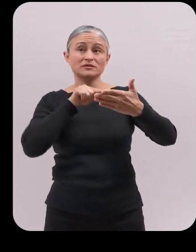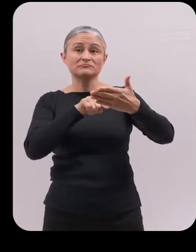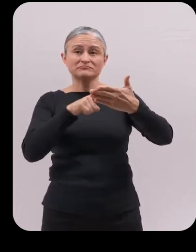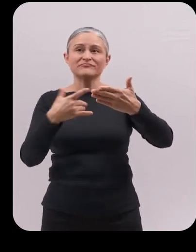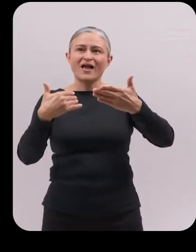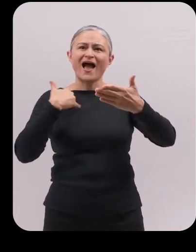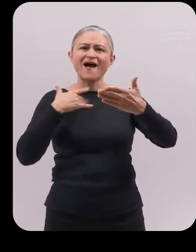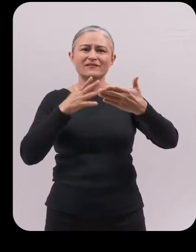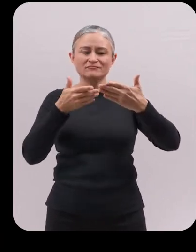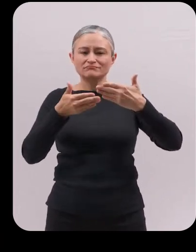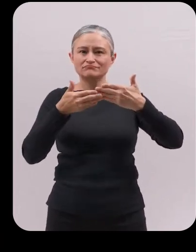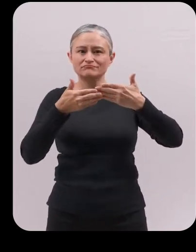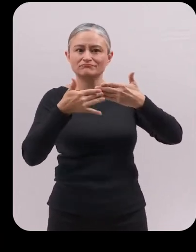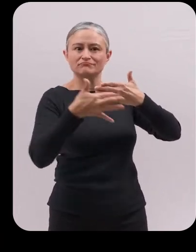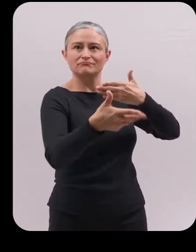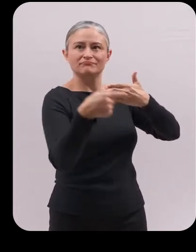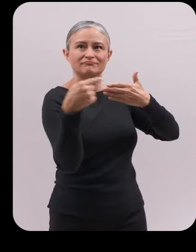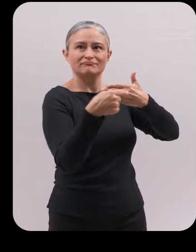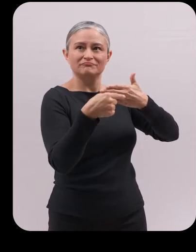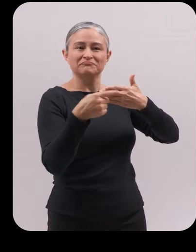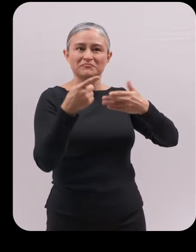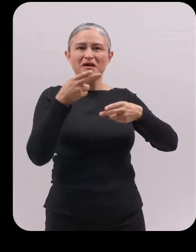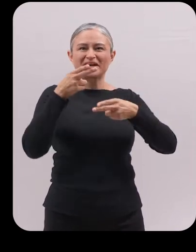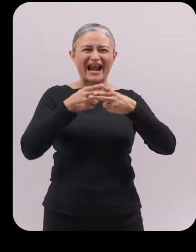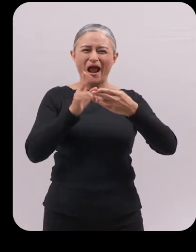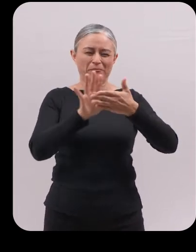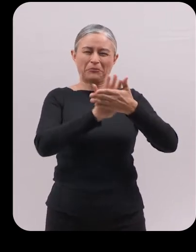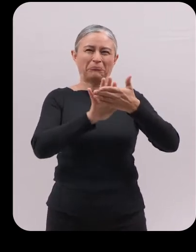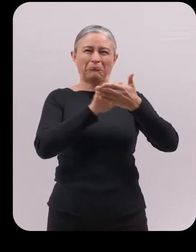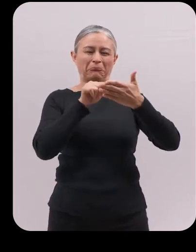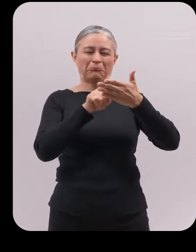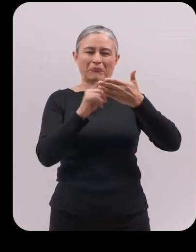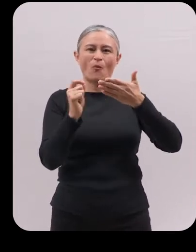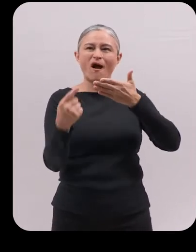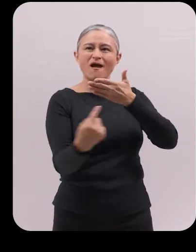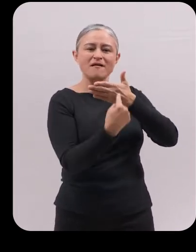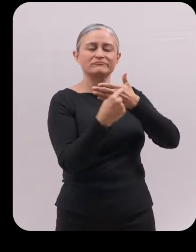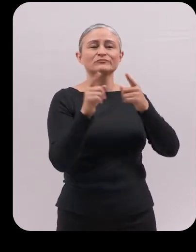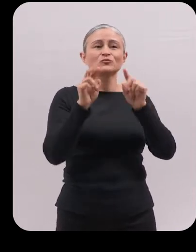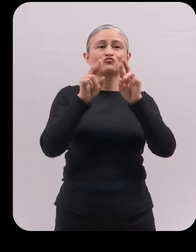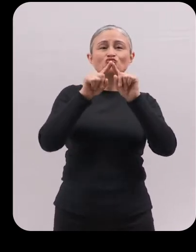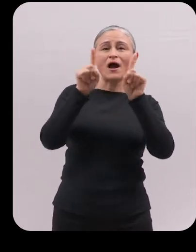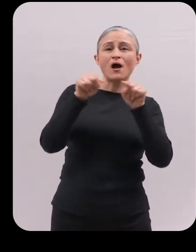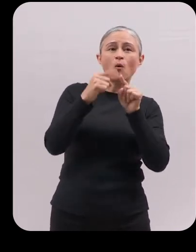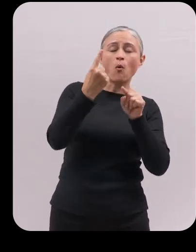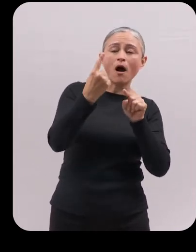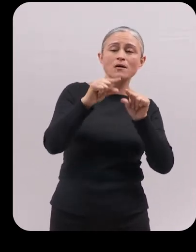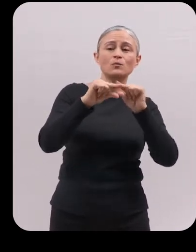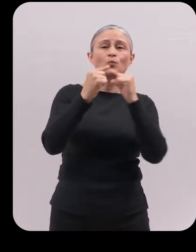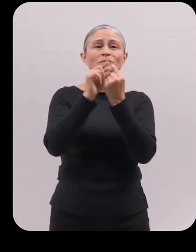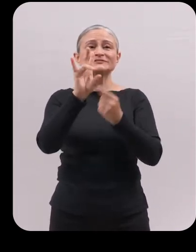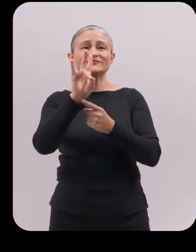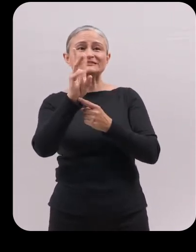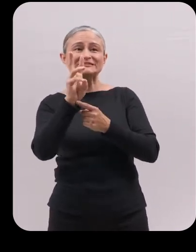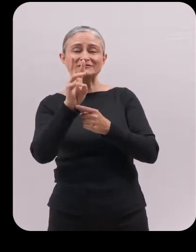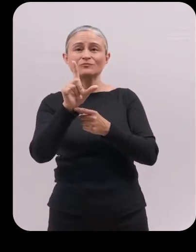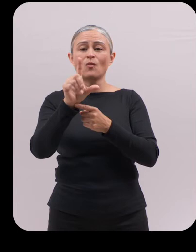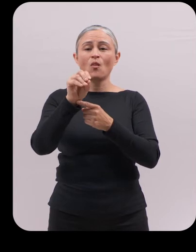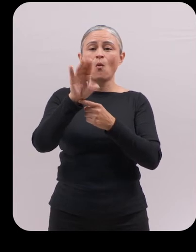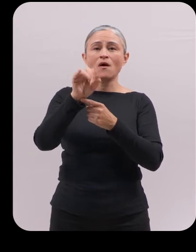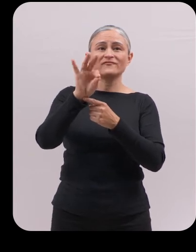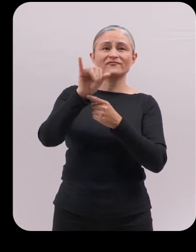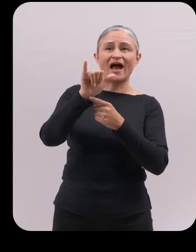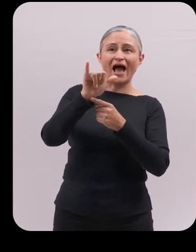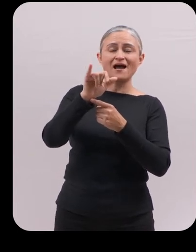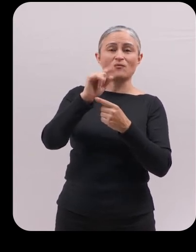with nondescript names such as Rectangle1 or Group 76. Locify sends this entire design to